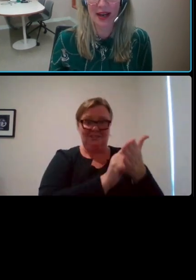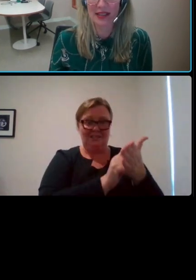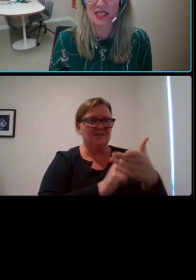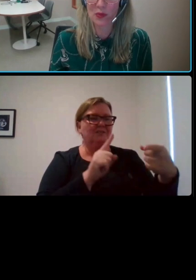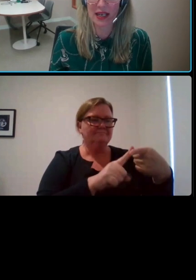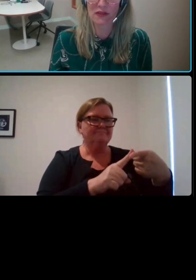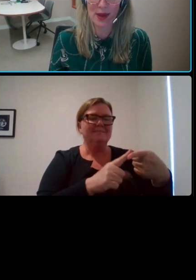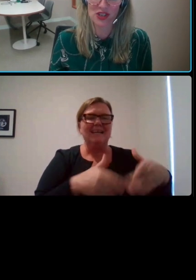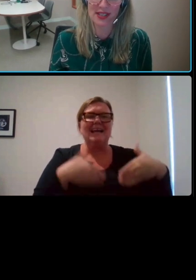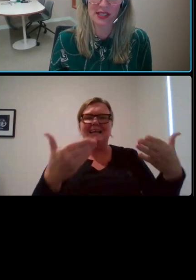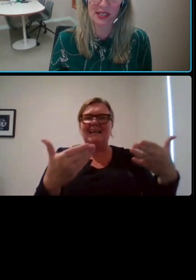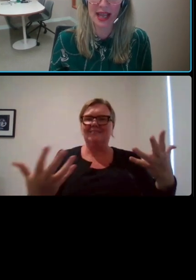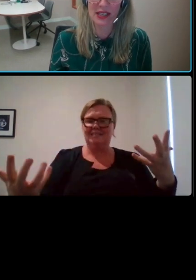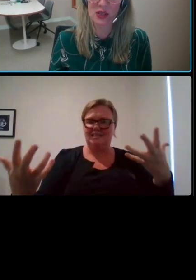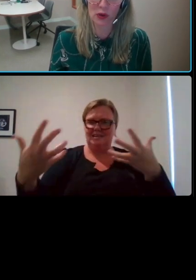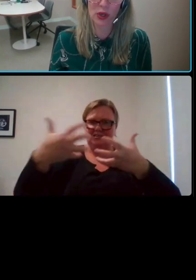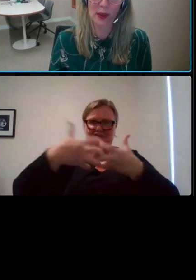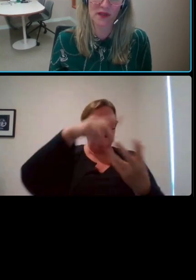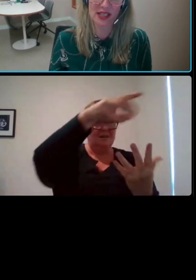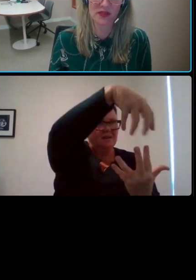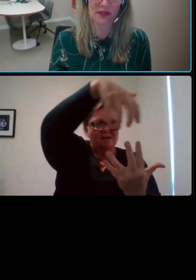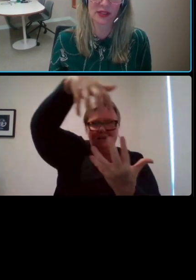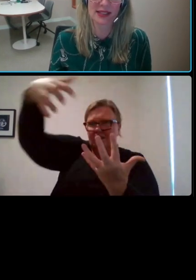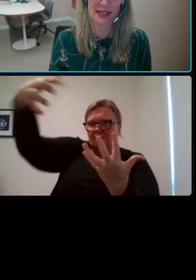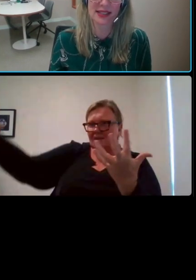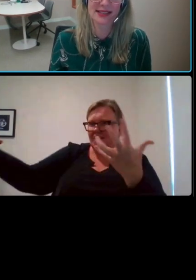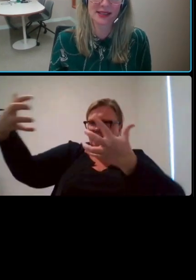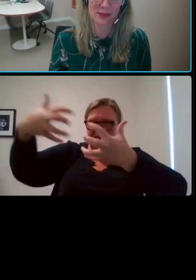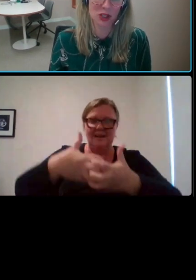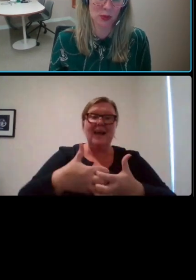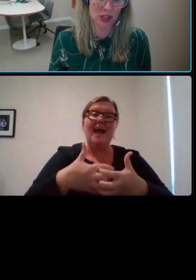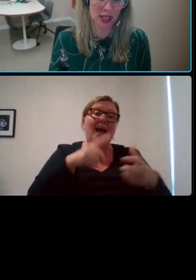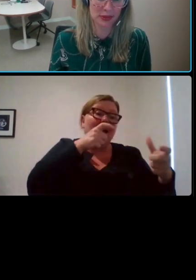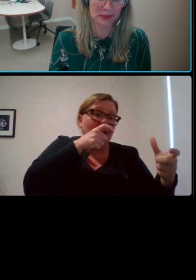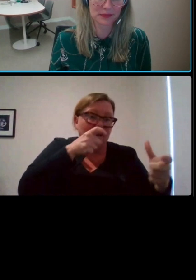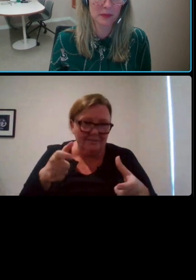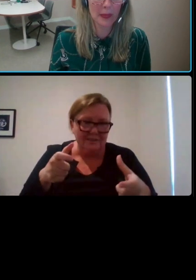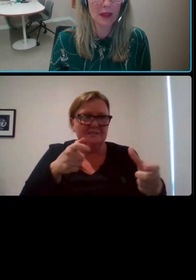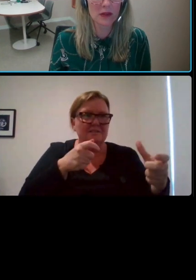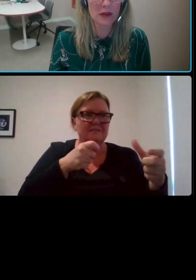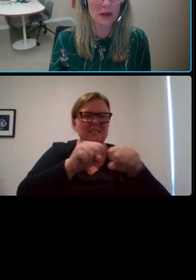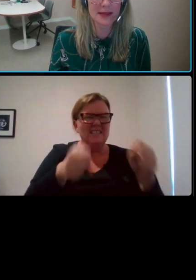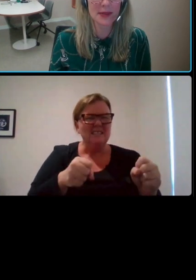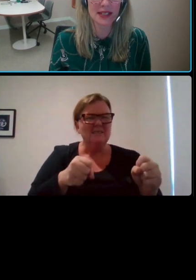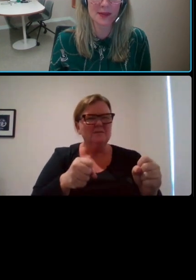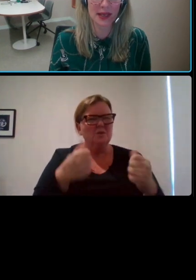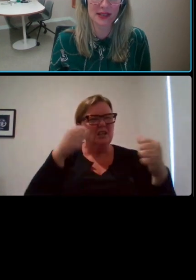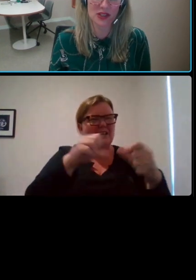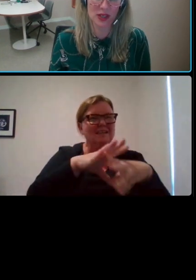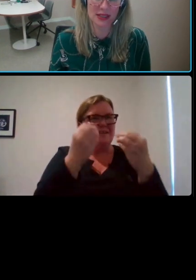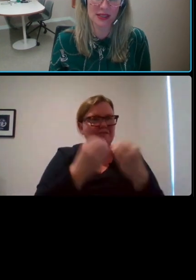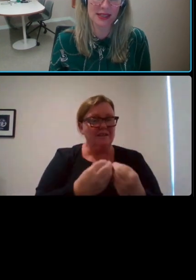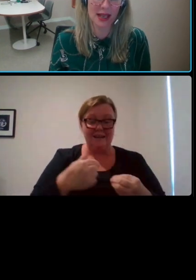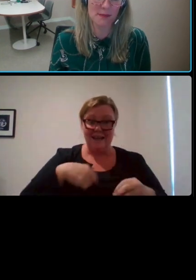for an integrated suite of measures and ongoing effective governance and system stewardship. The new system needs